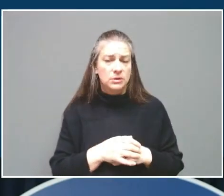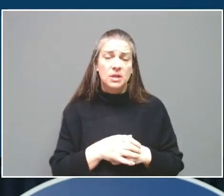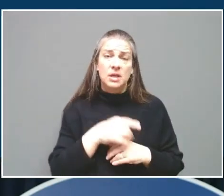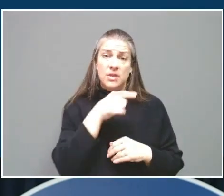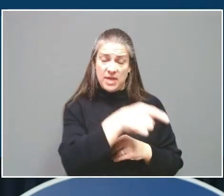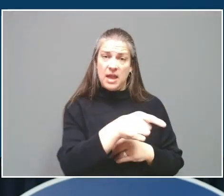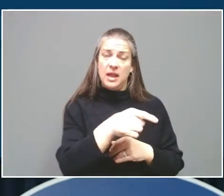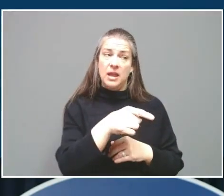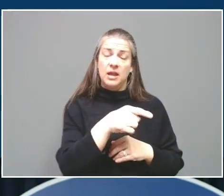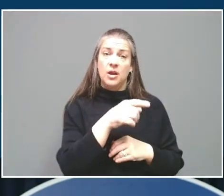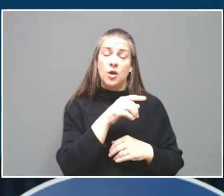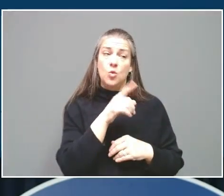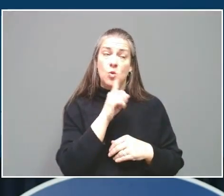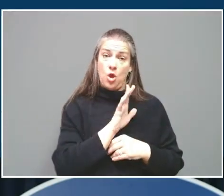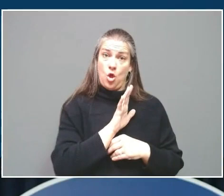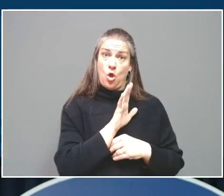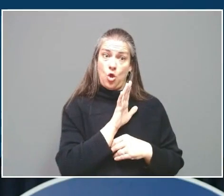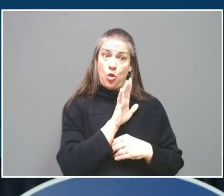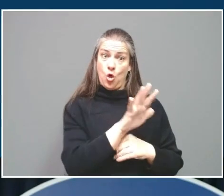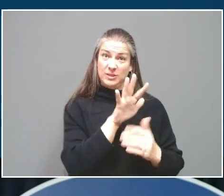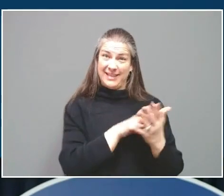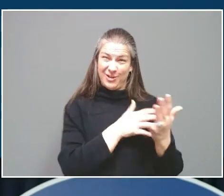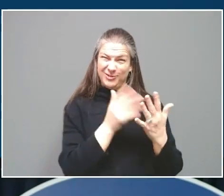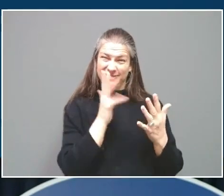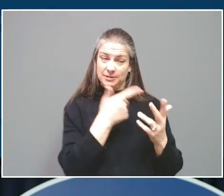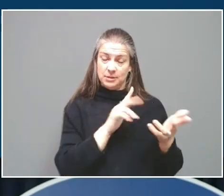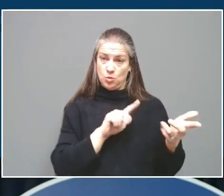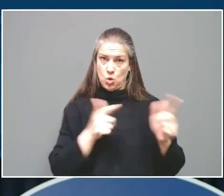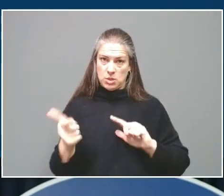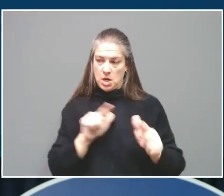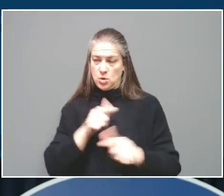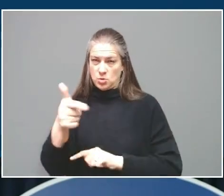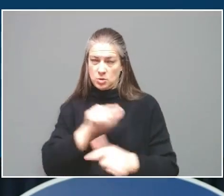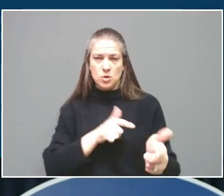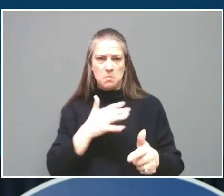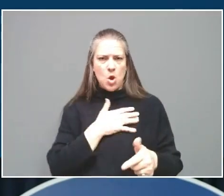rotating schedule as of February 20th. So please go to